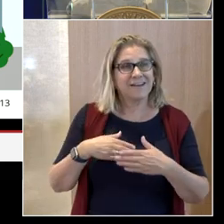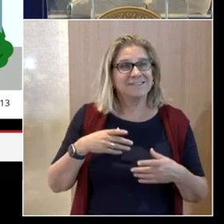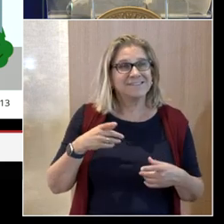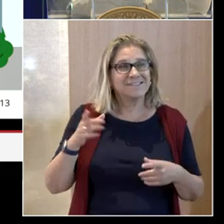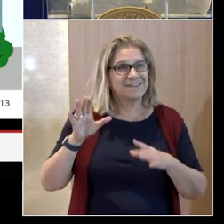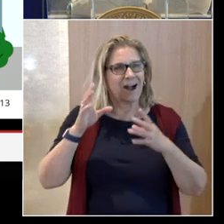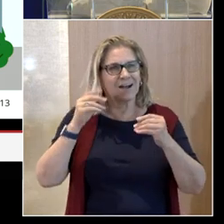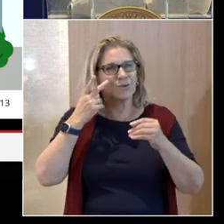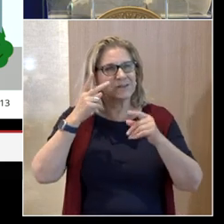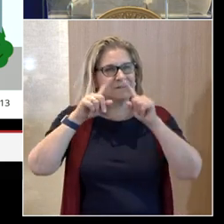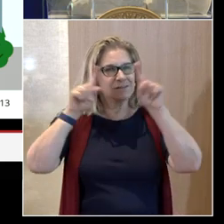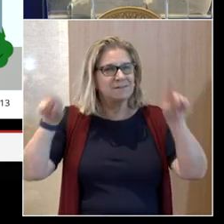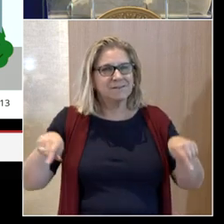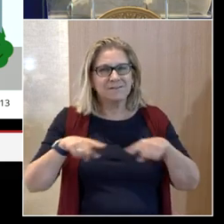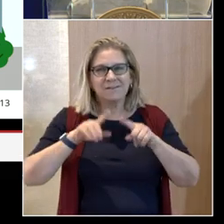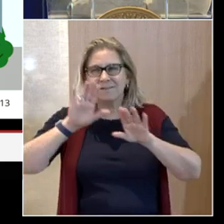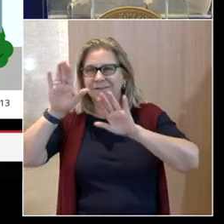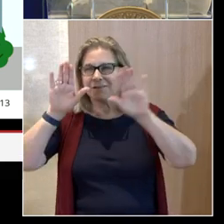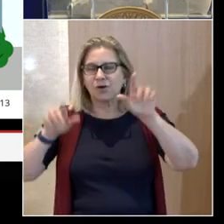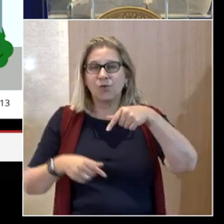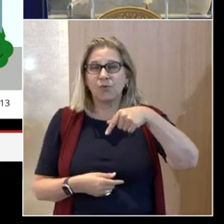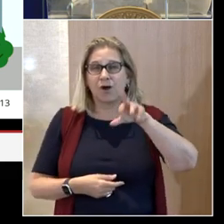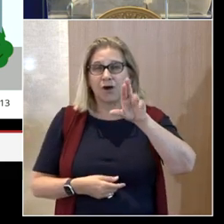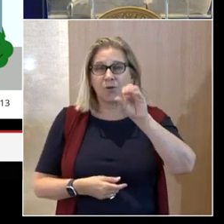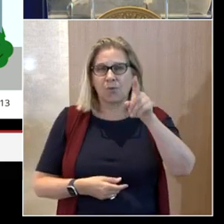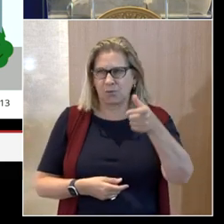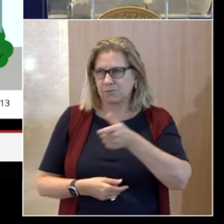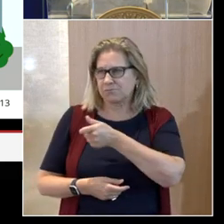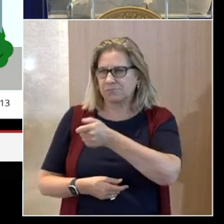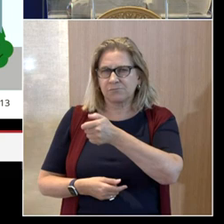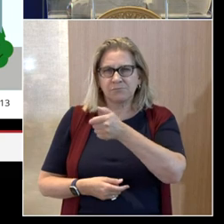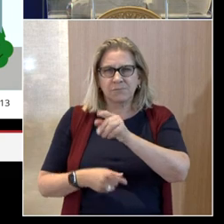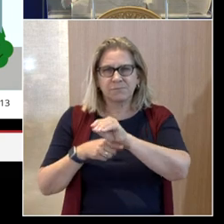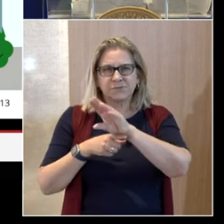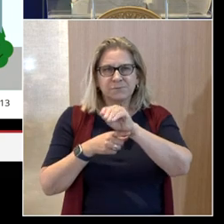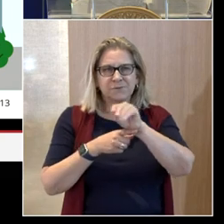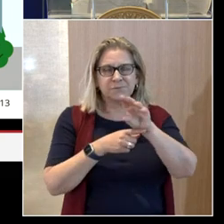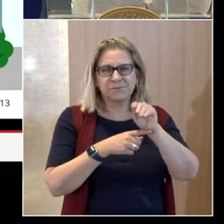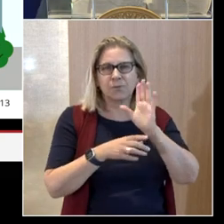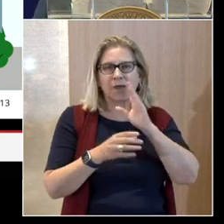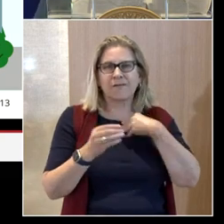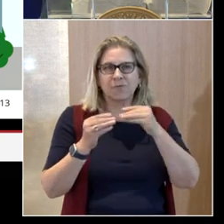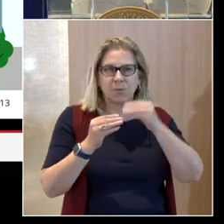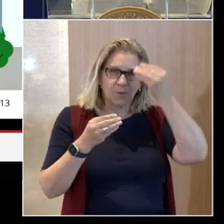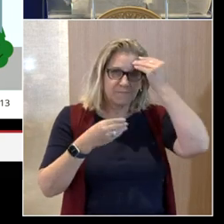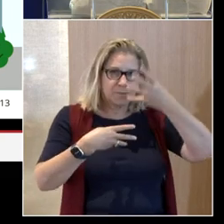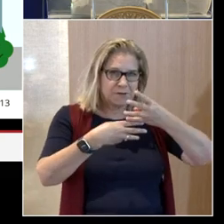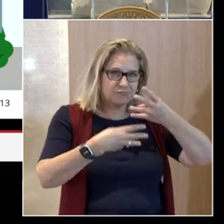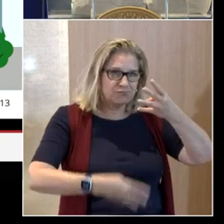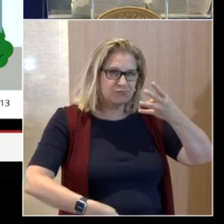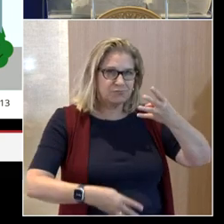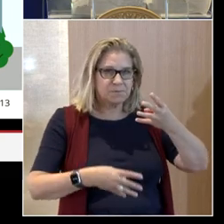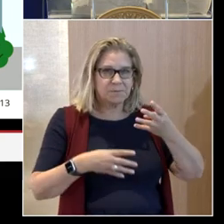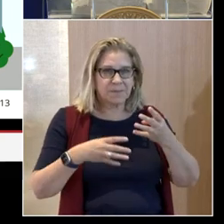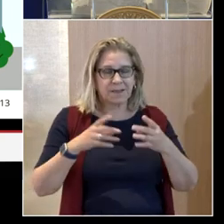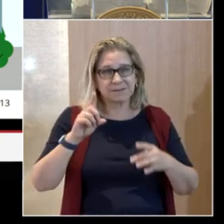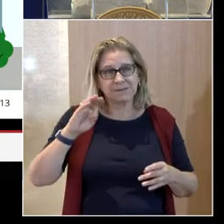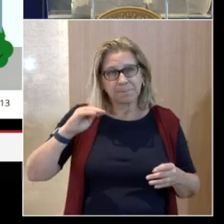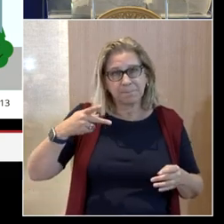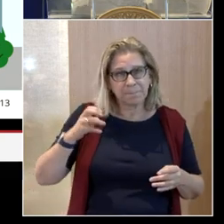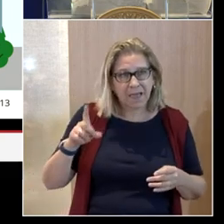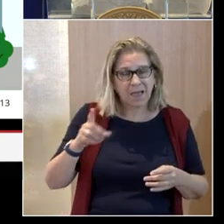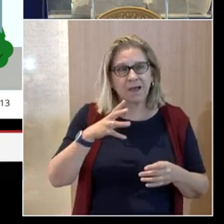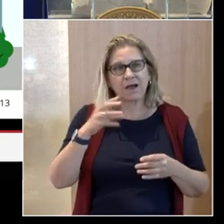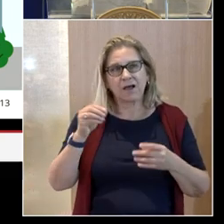you to a resource page that makes it easy to find our agencies, DEMPED and beyond, and what we are doing